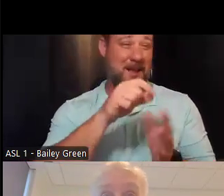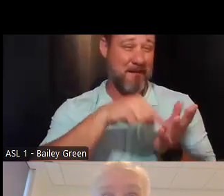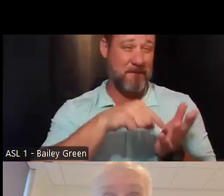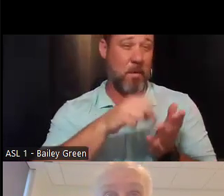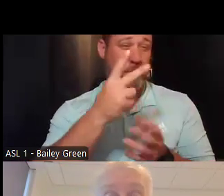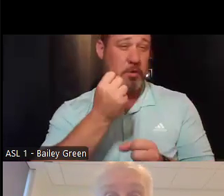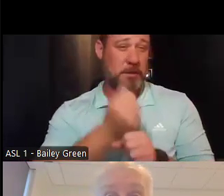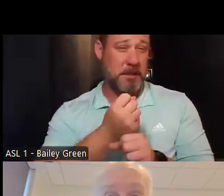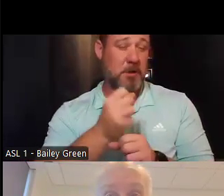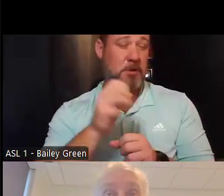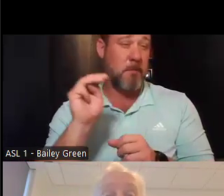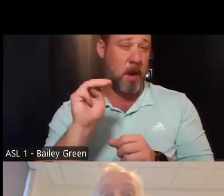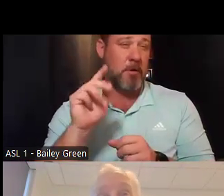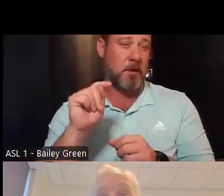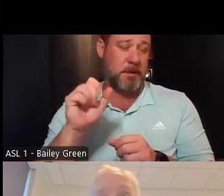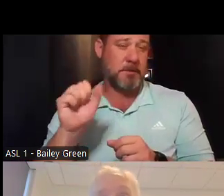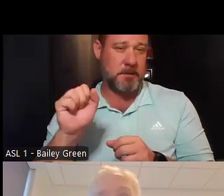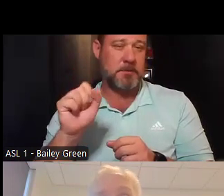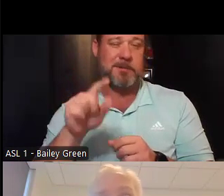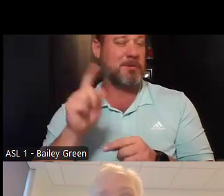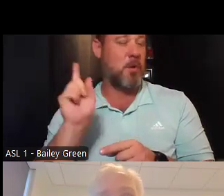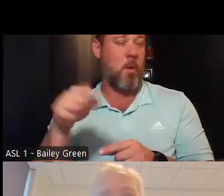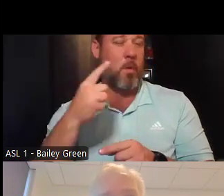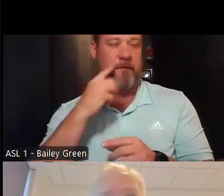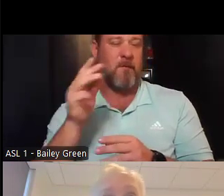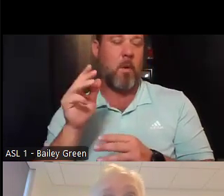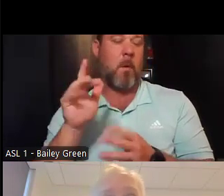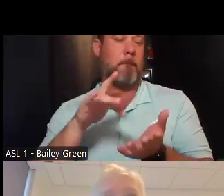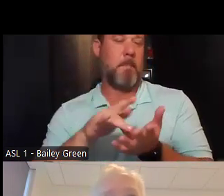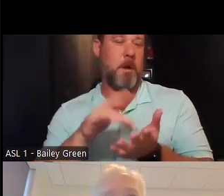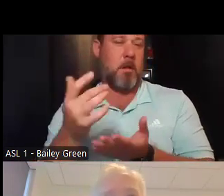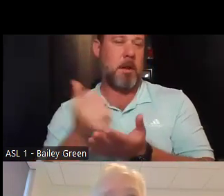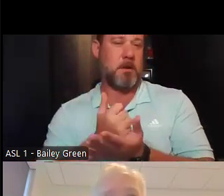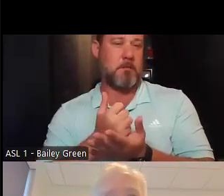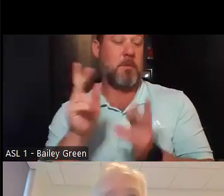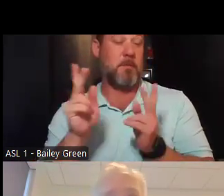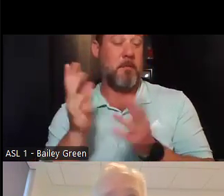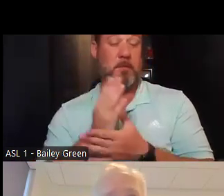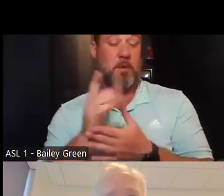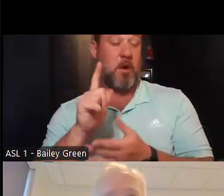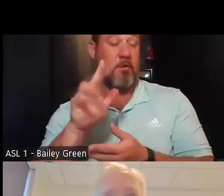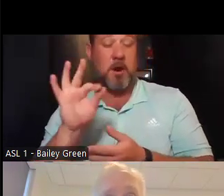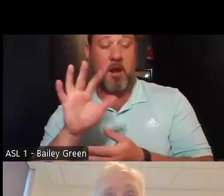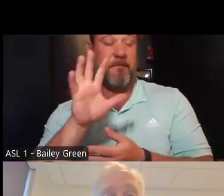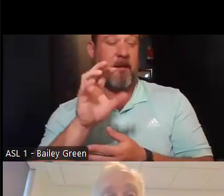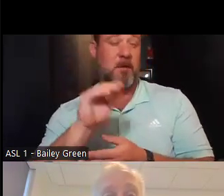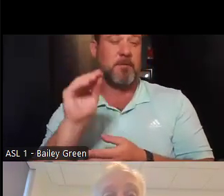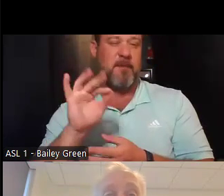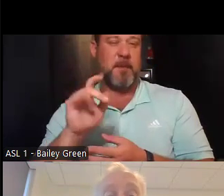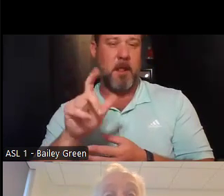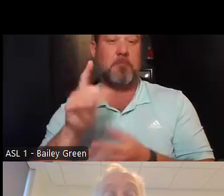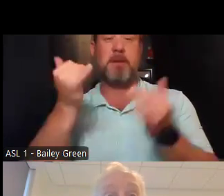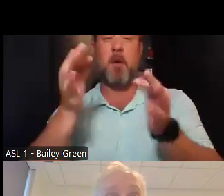of moderate LTSS, and this is just for the middle income group. So those people between 139 and 500% of